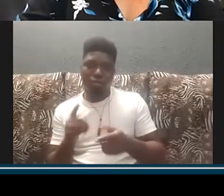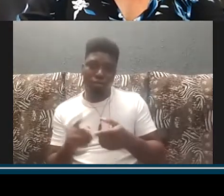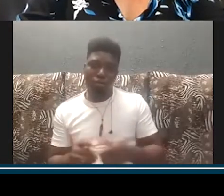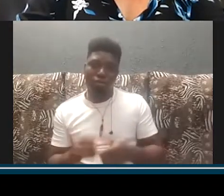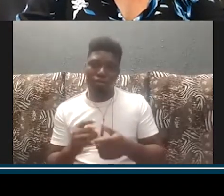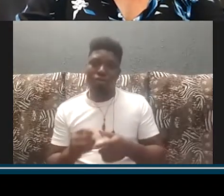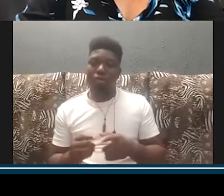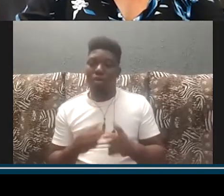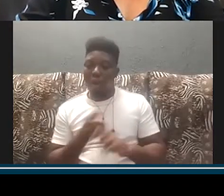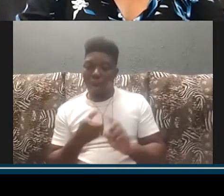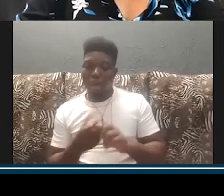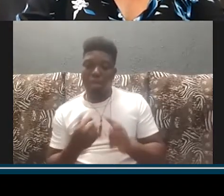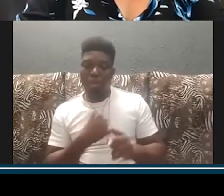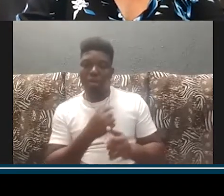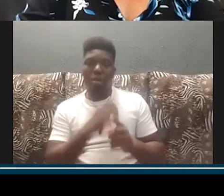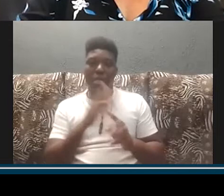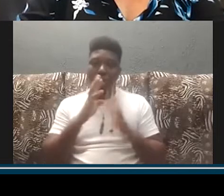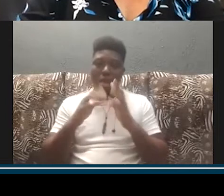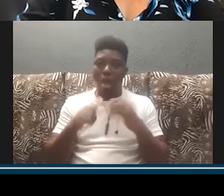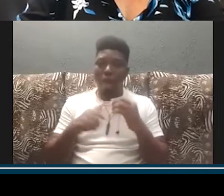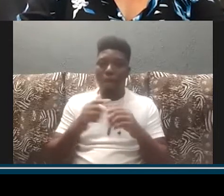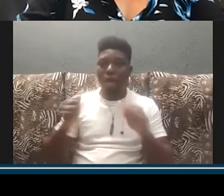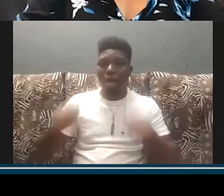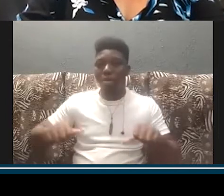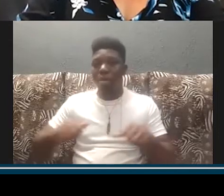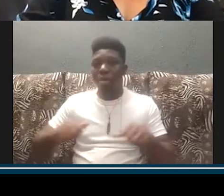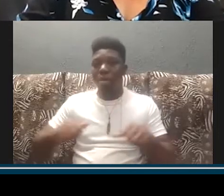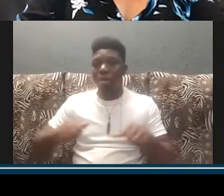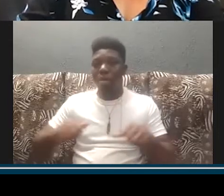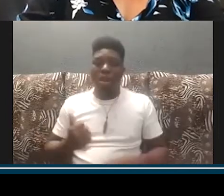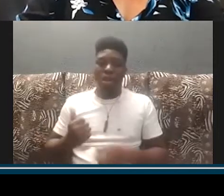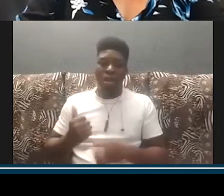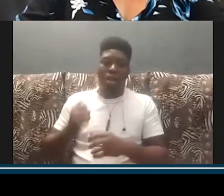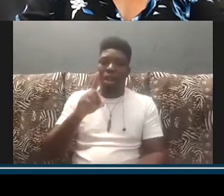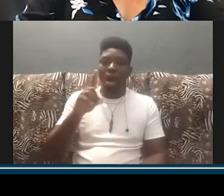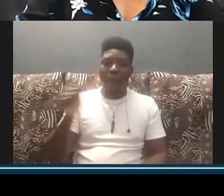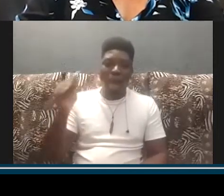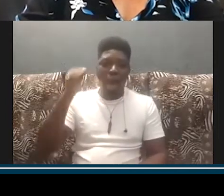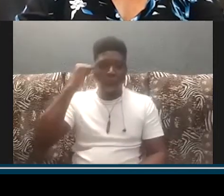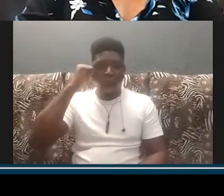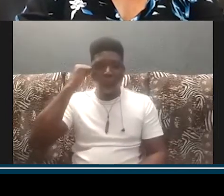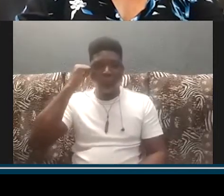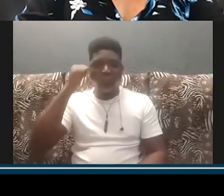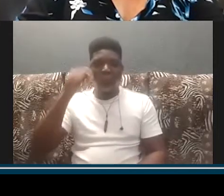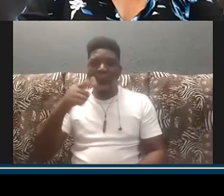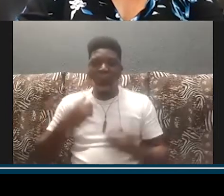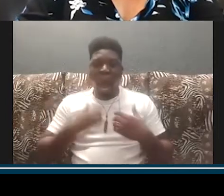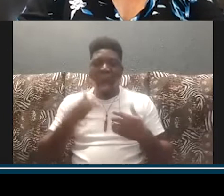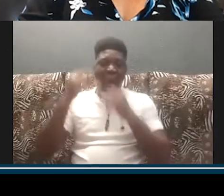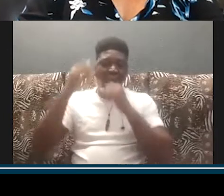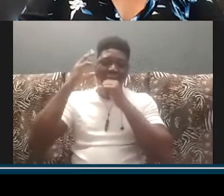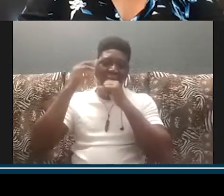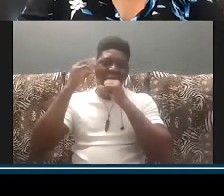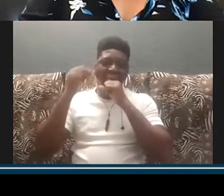about ableism and disability. It sounds as though you've had an experience where you